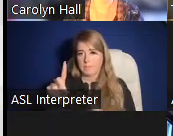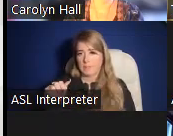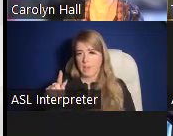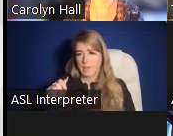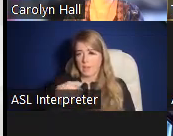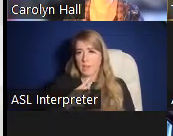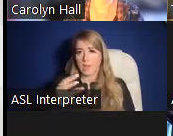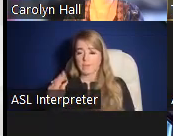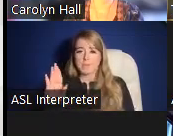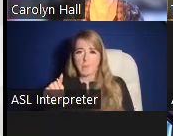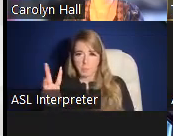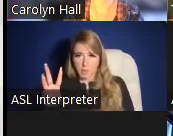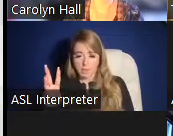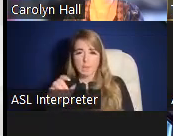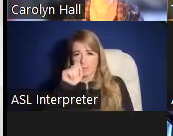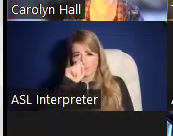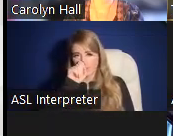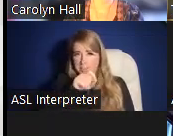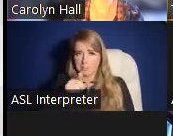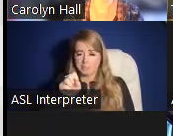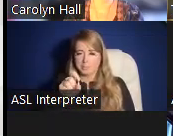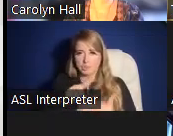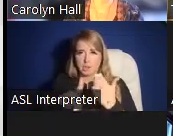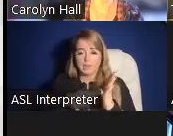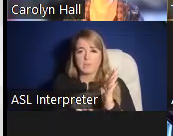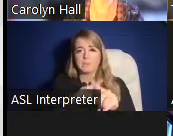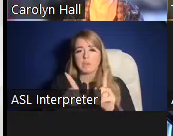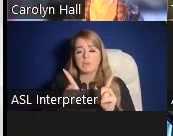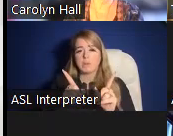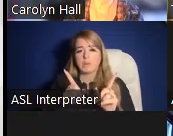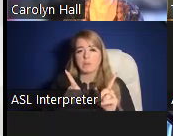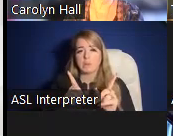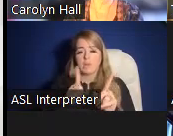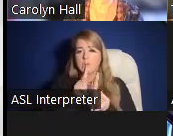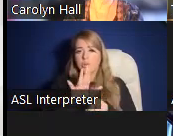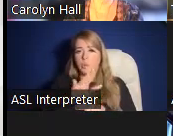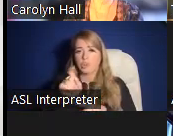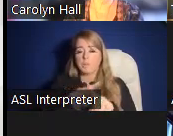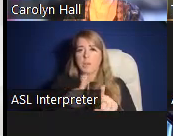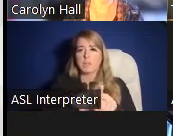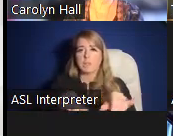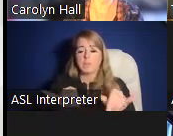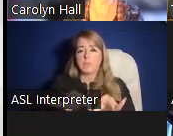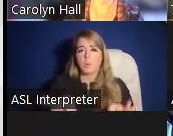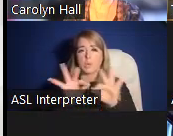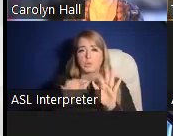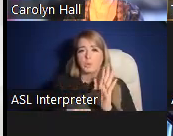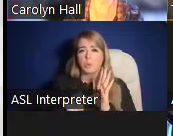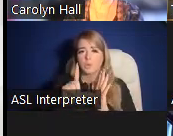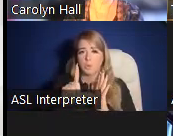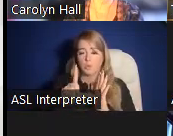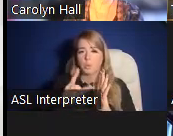And by the way, even though it's outside of the scope of this particular question, but also review regulatory